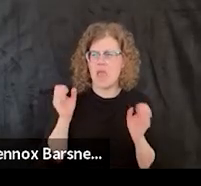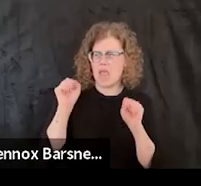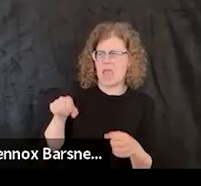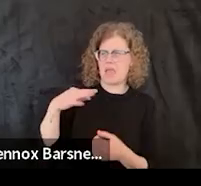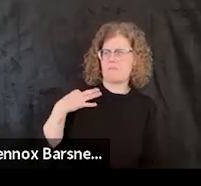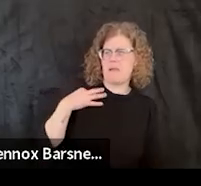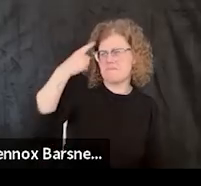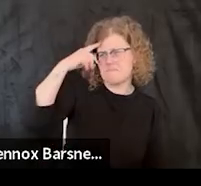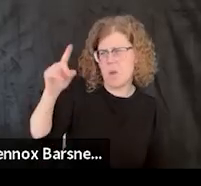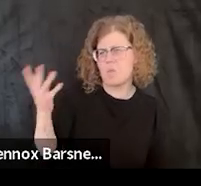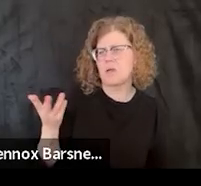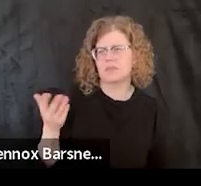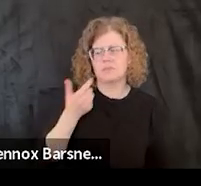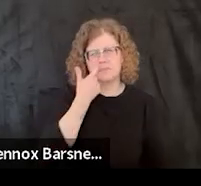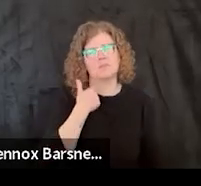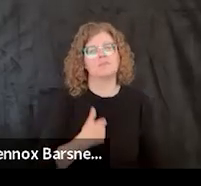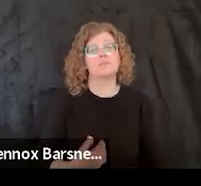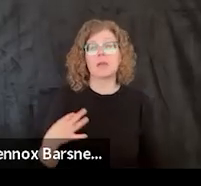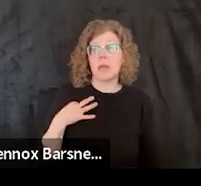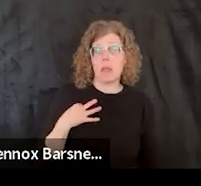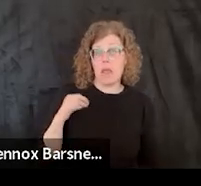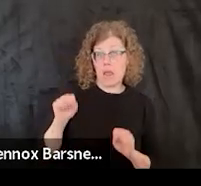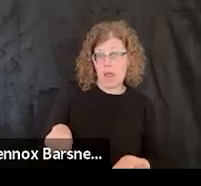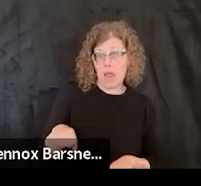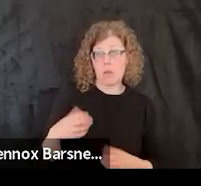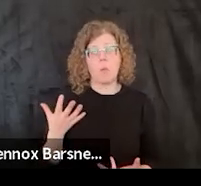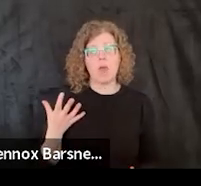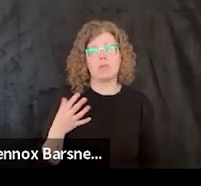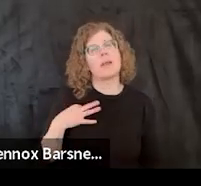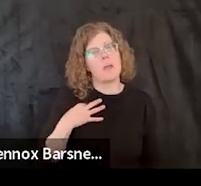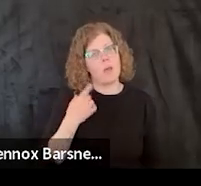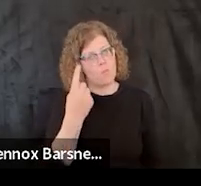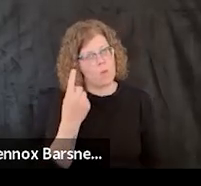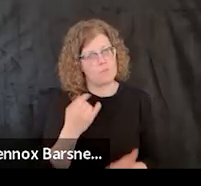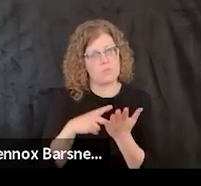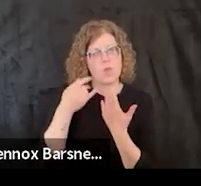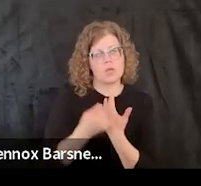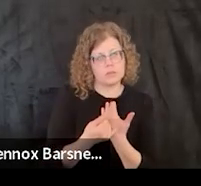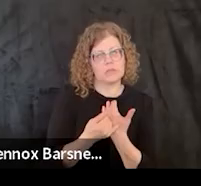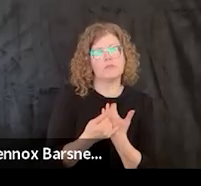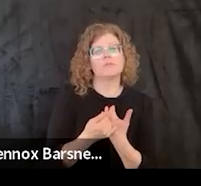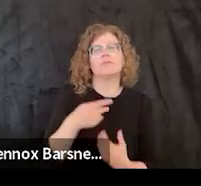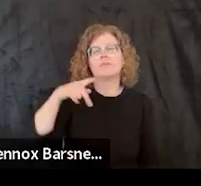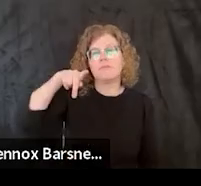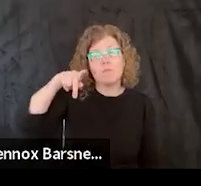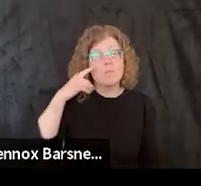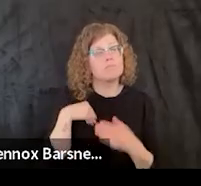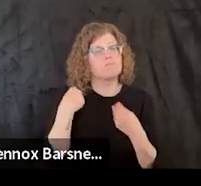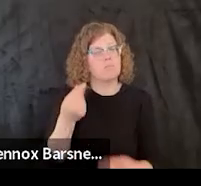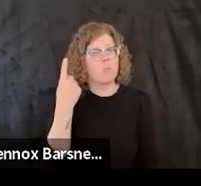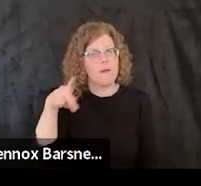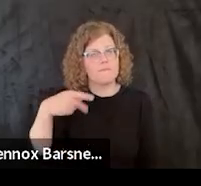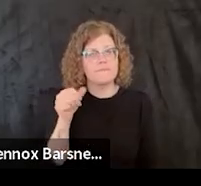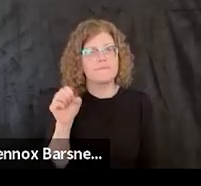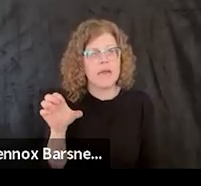Applicants may apply to this program for one project or one distinct phase of a project. Please ensure you